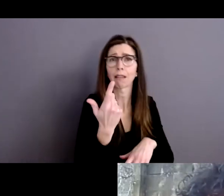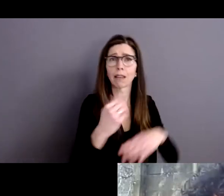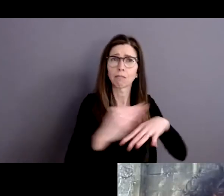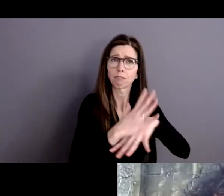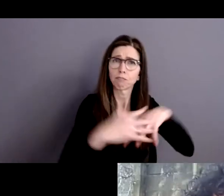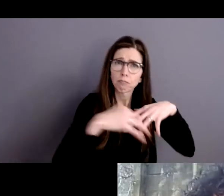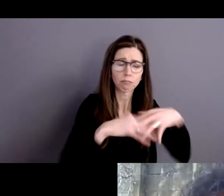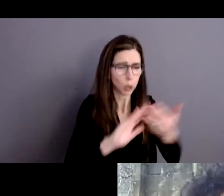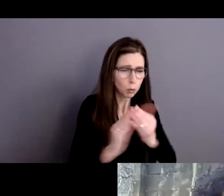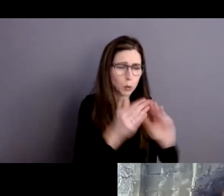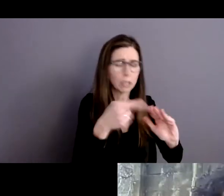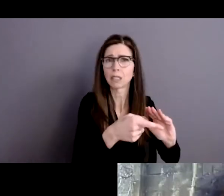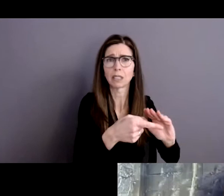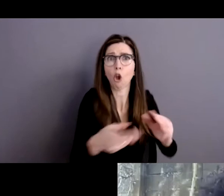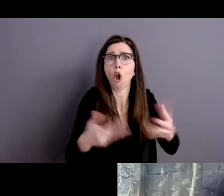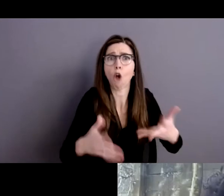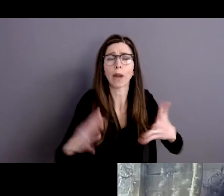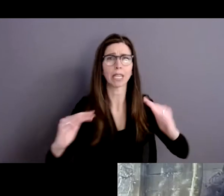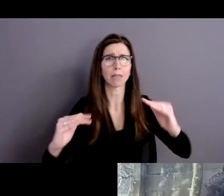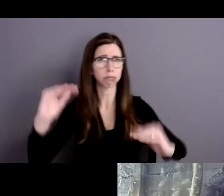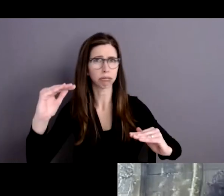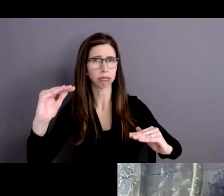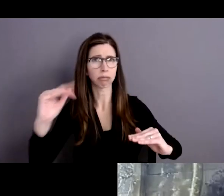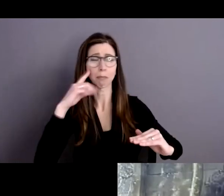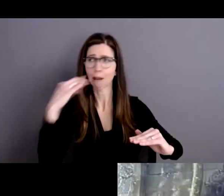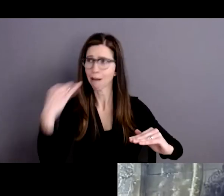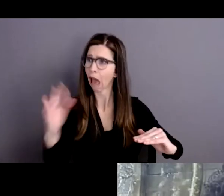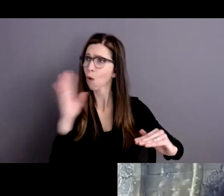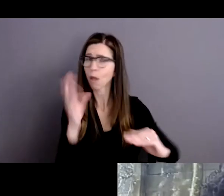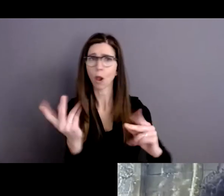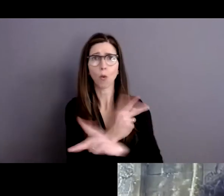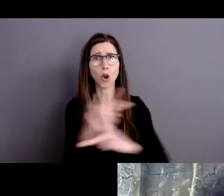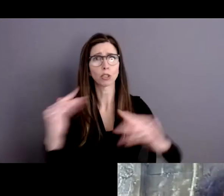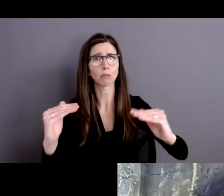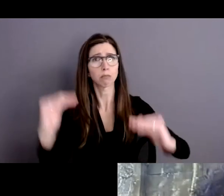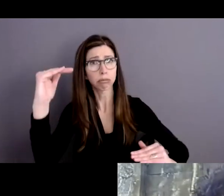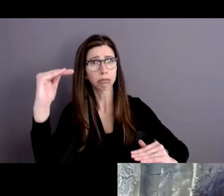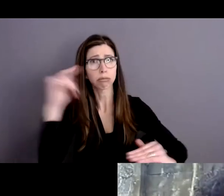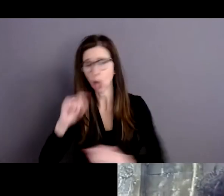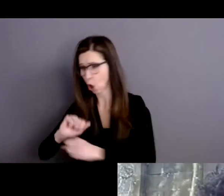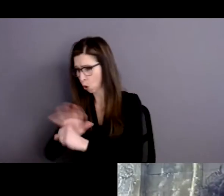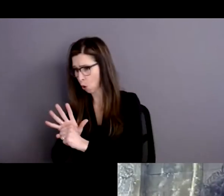that have been even further deteriorated since the beginning of the ongoing pandemic.